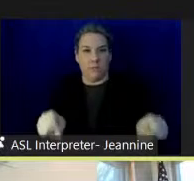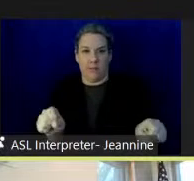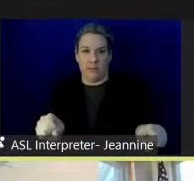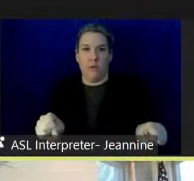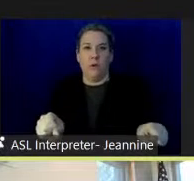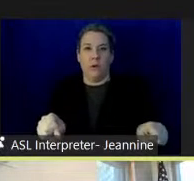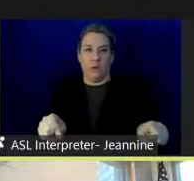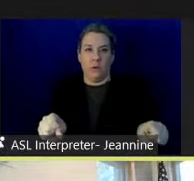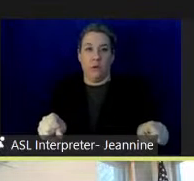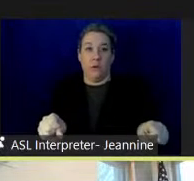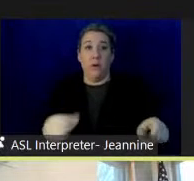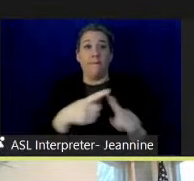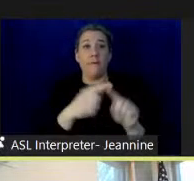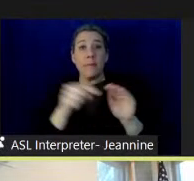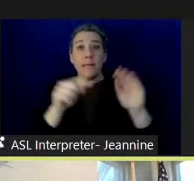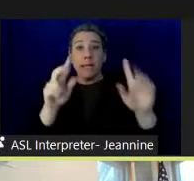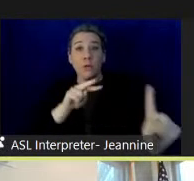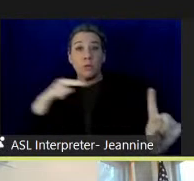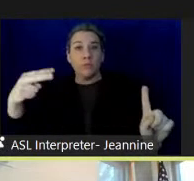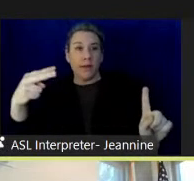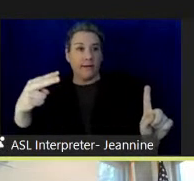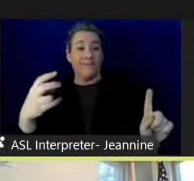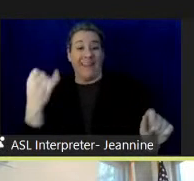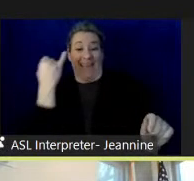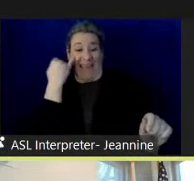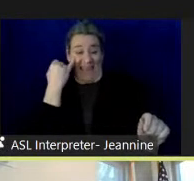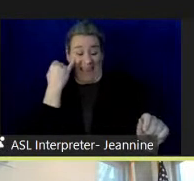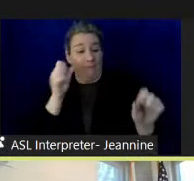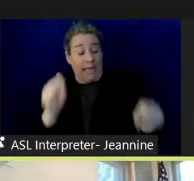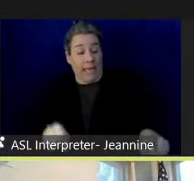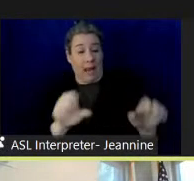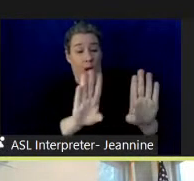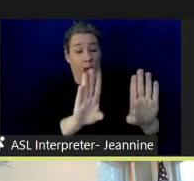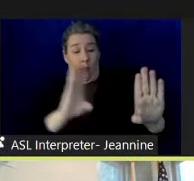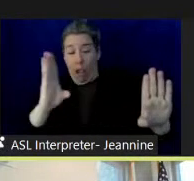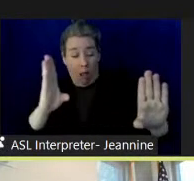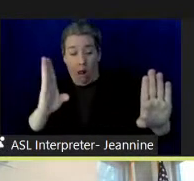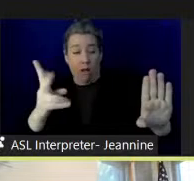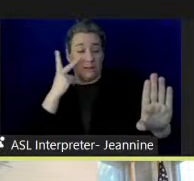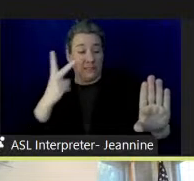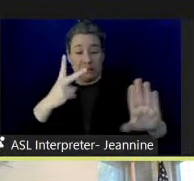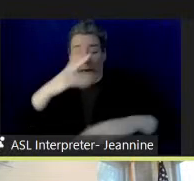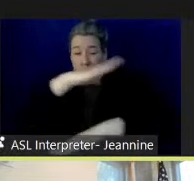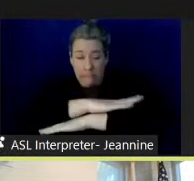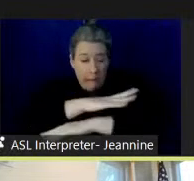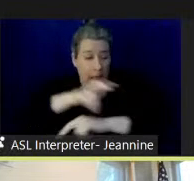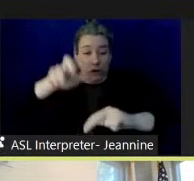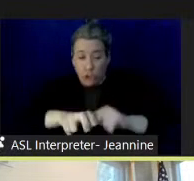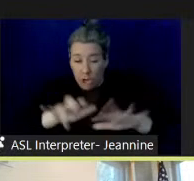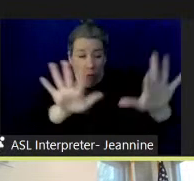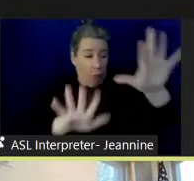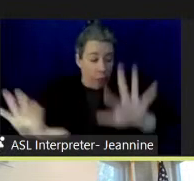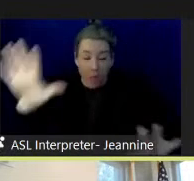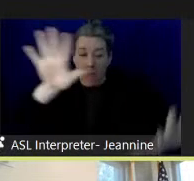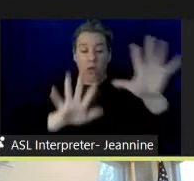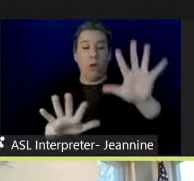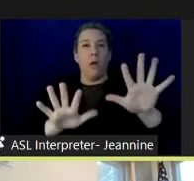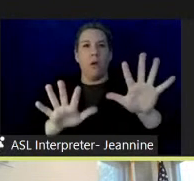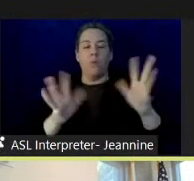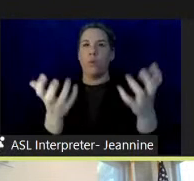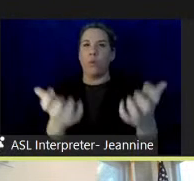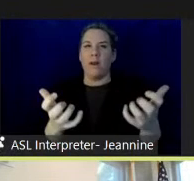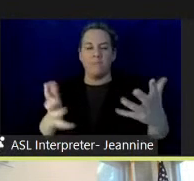of our assailant, if they're able to open the door, they're confronted with chairs and desk legs and books, and just we want to make it as convoluted of a mess as